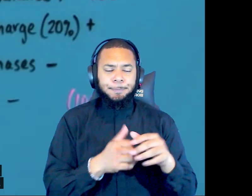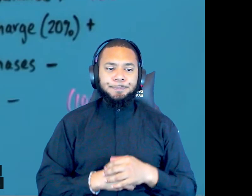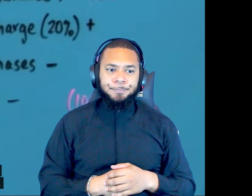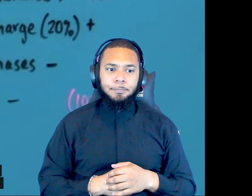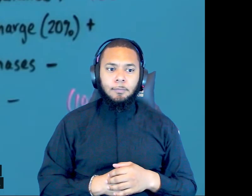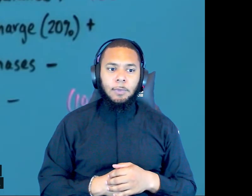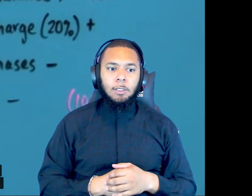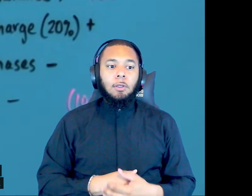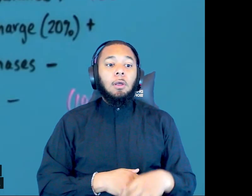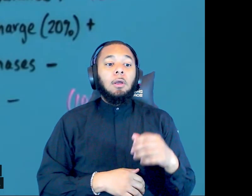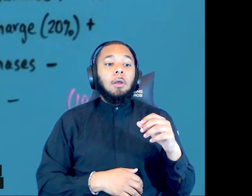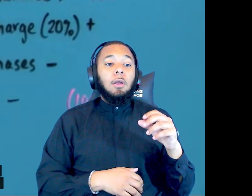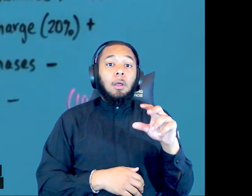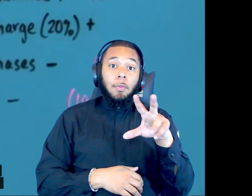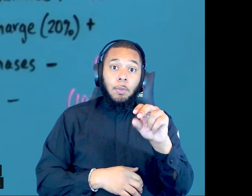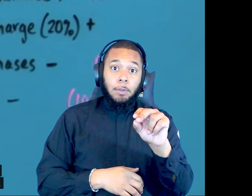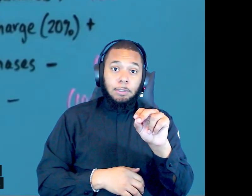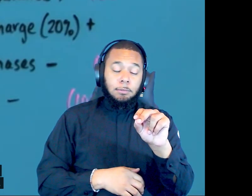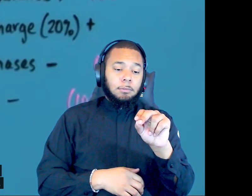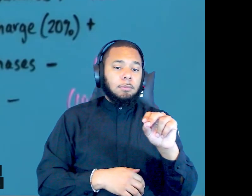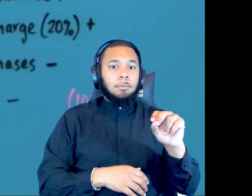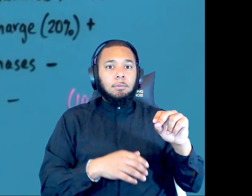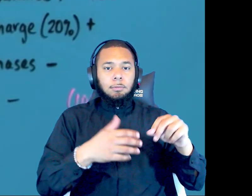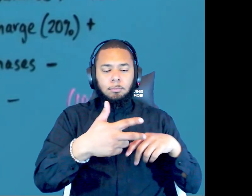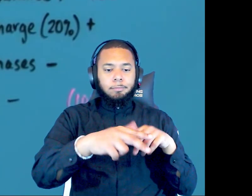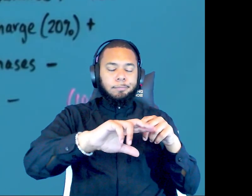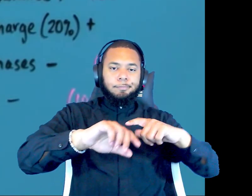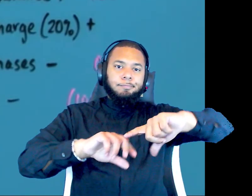12 can go into 32 times. We have 24.